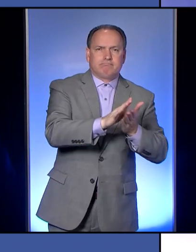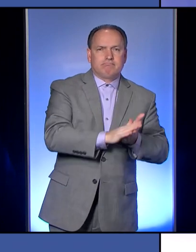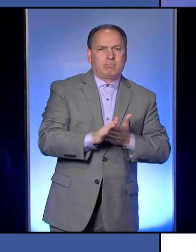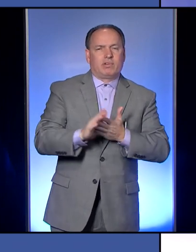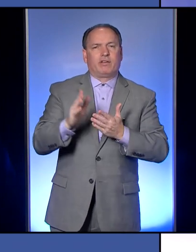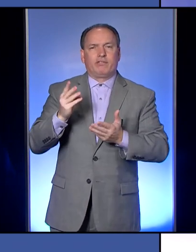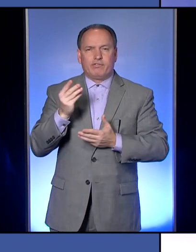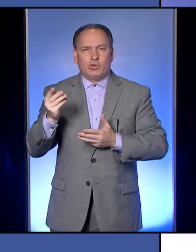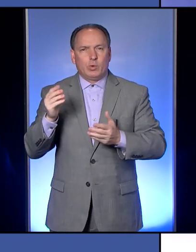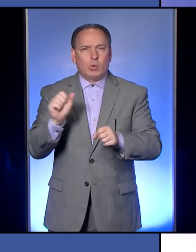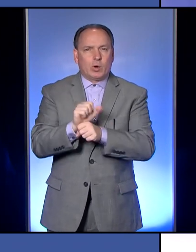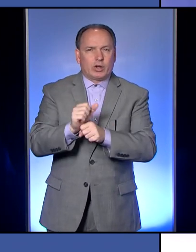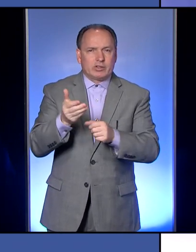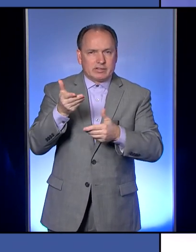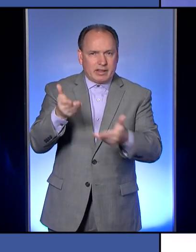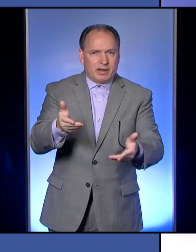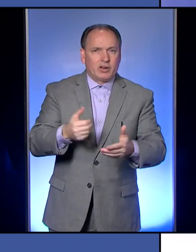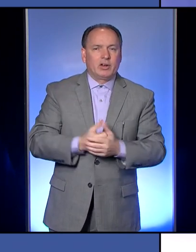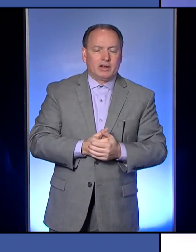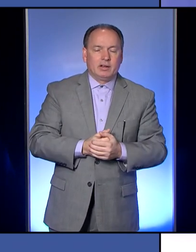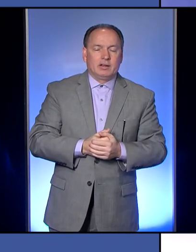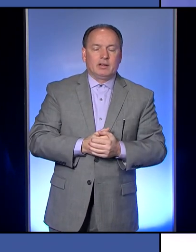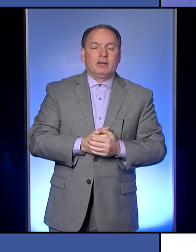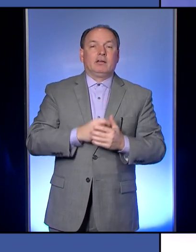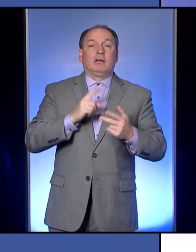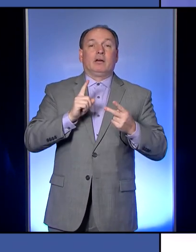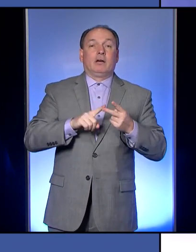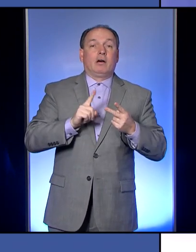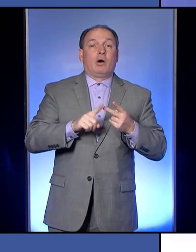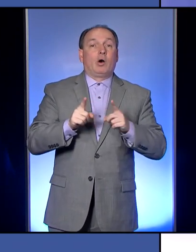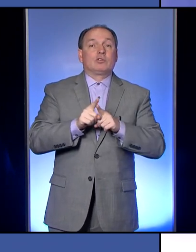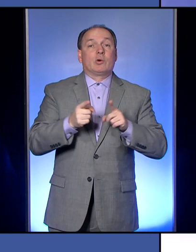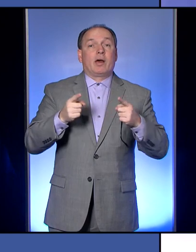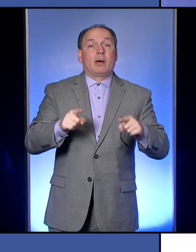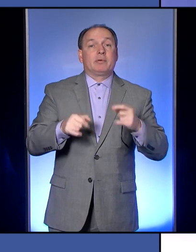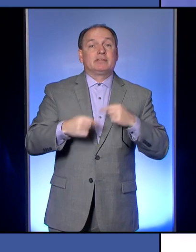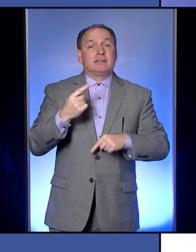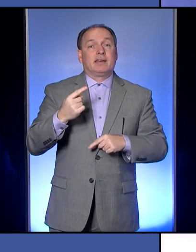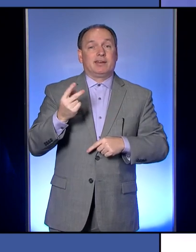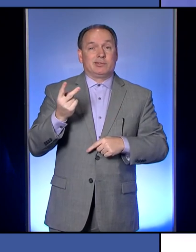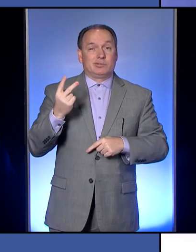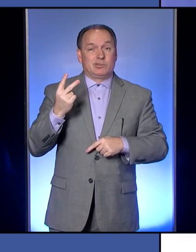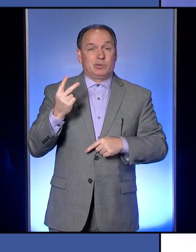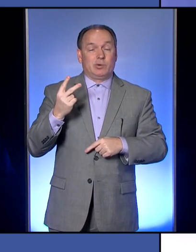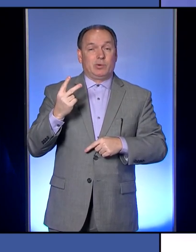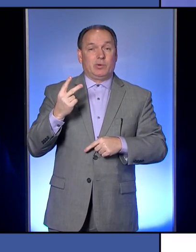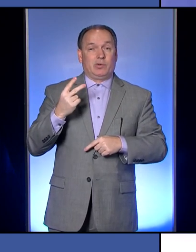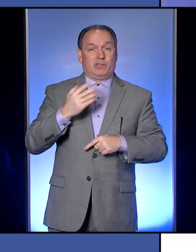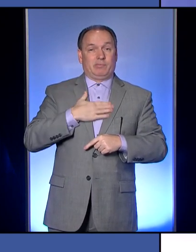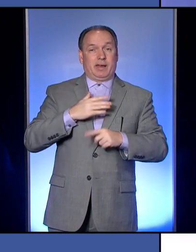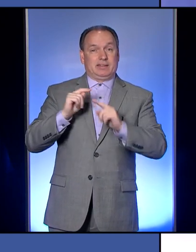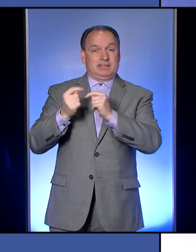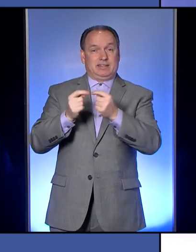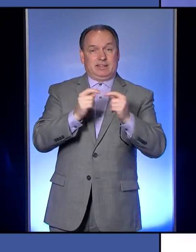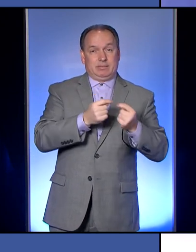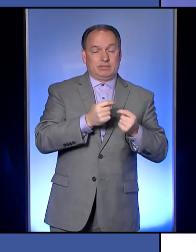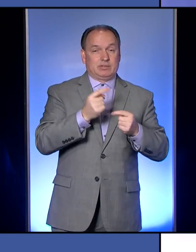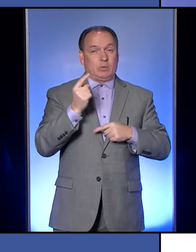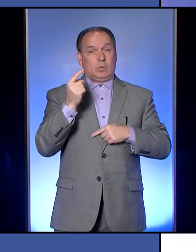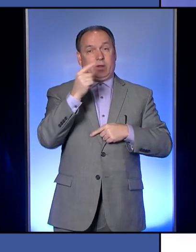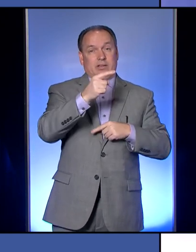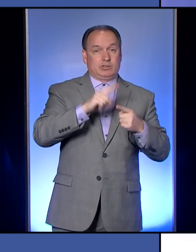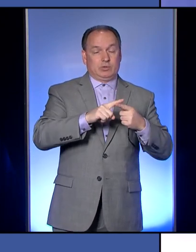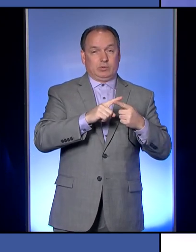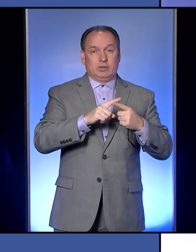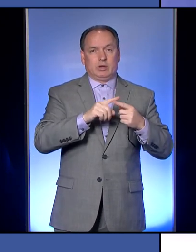fewer workers there. And the other thing that's happened is today, at least two of my enforcement teams went out to Wabtec